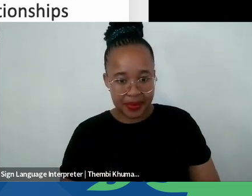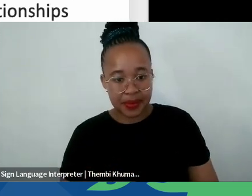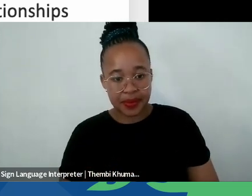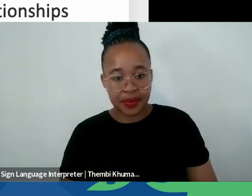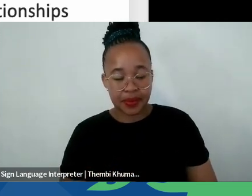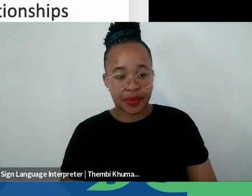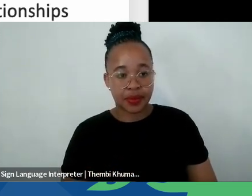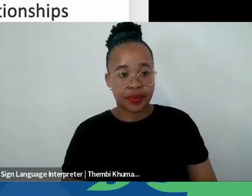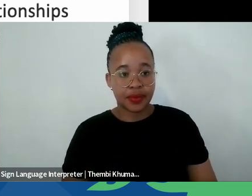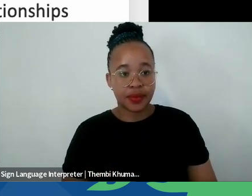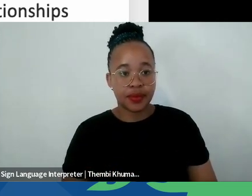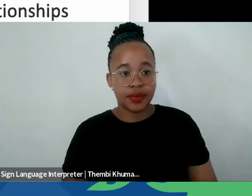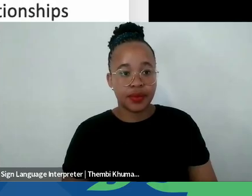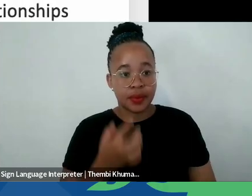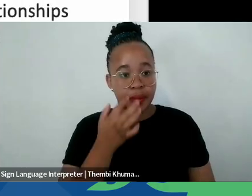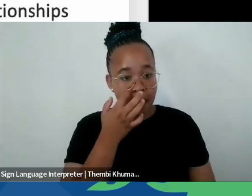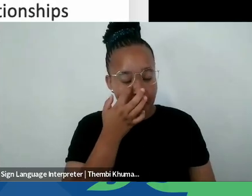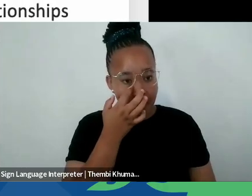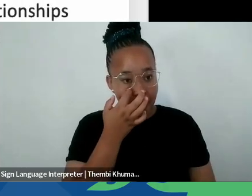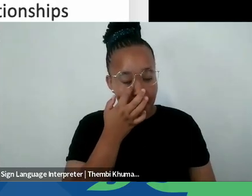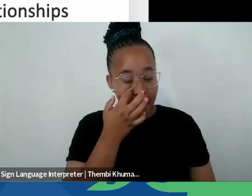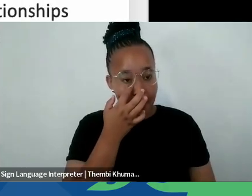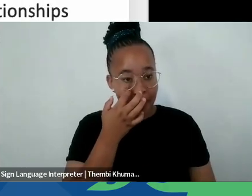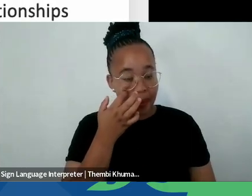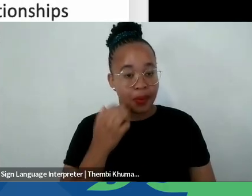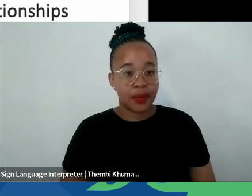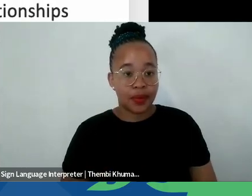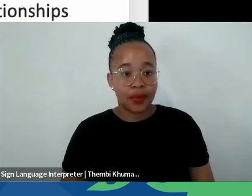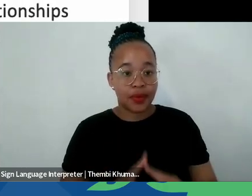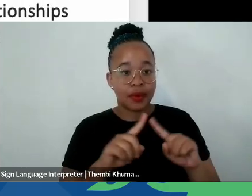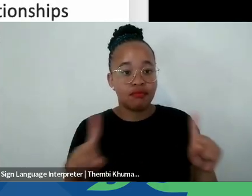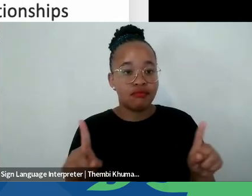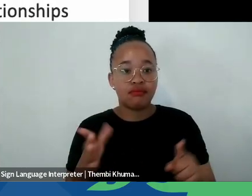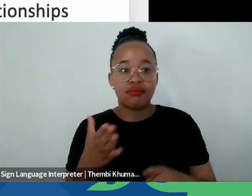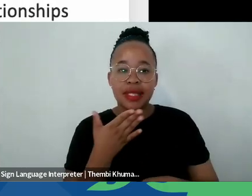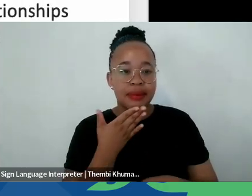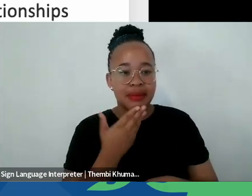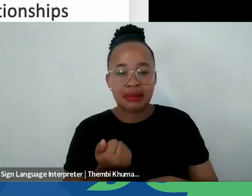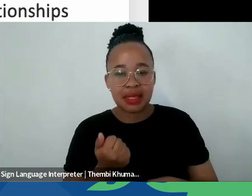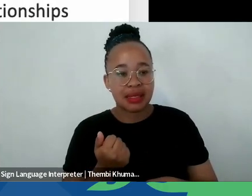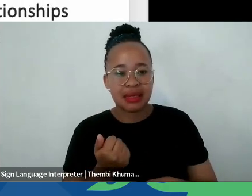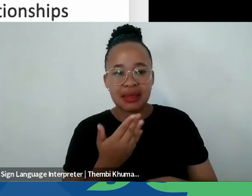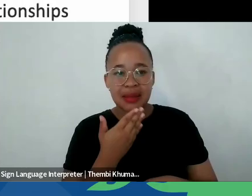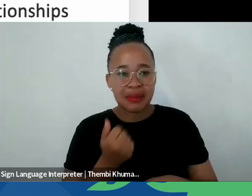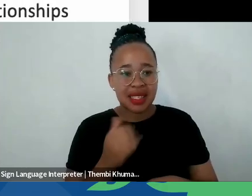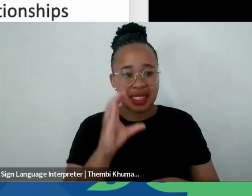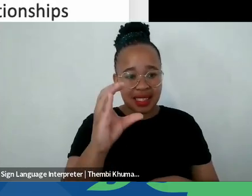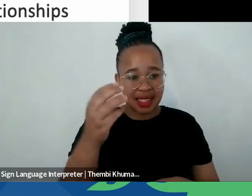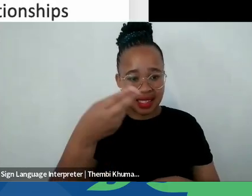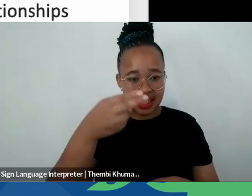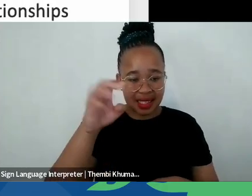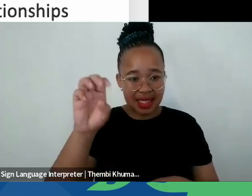reflects problematic issues. But please, let's not see all chemsex